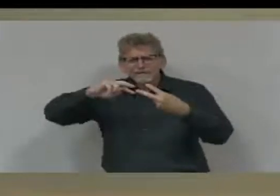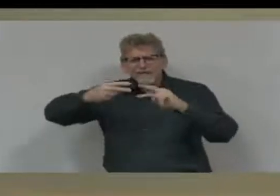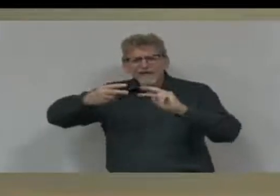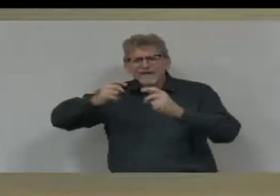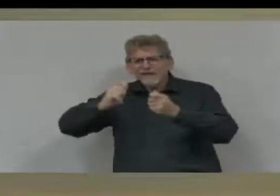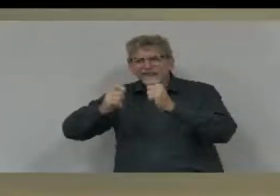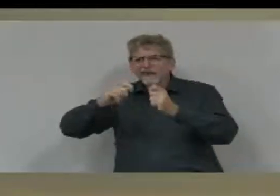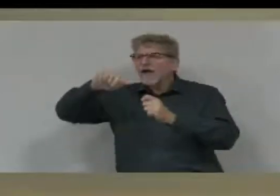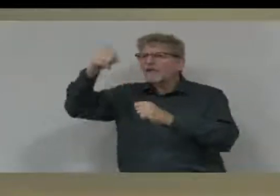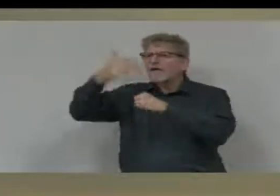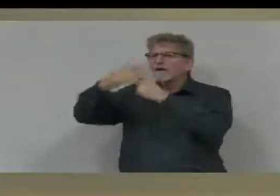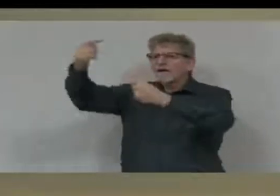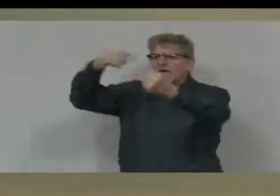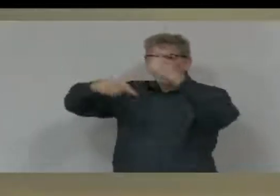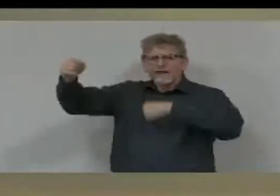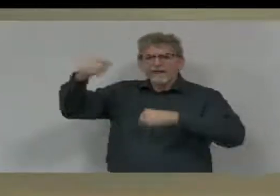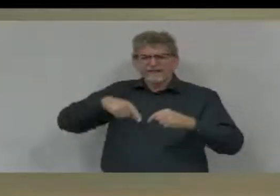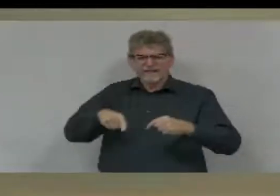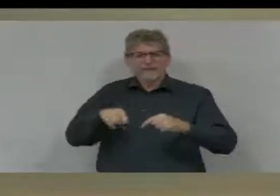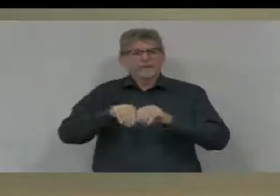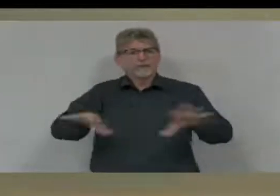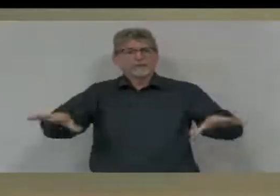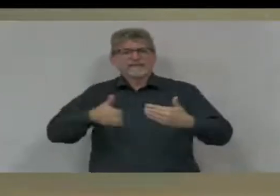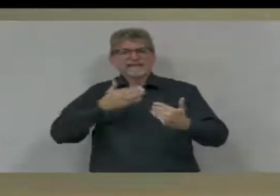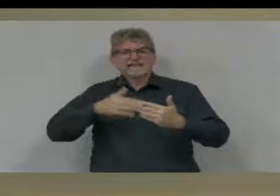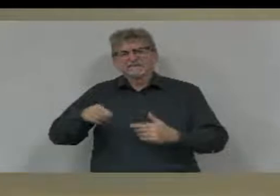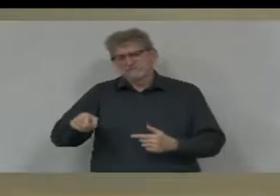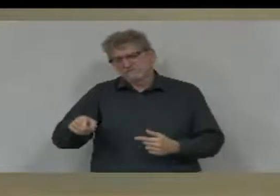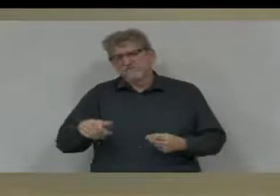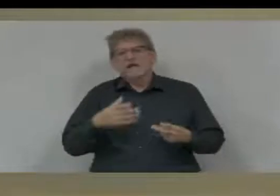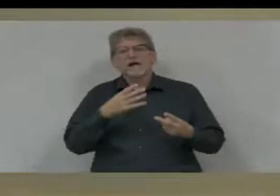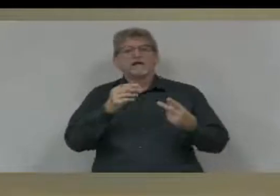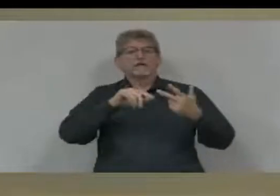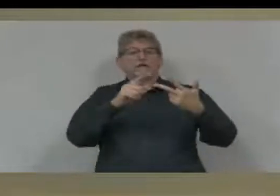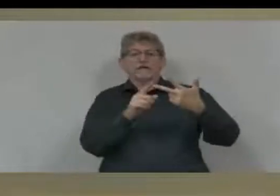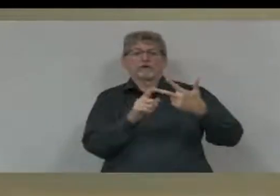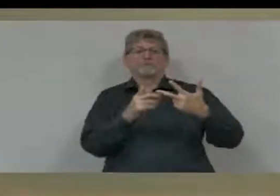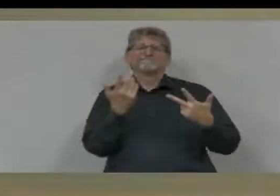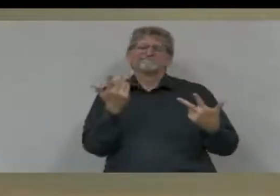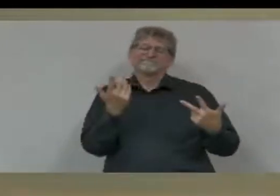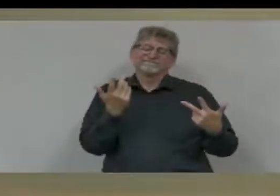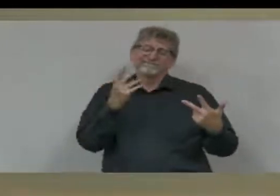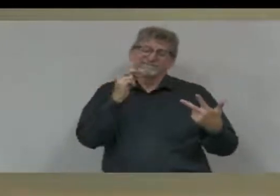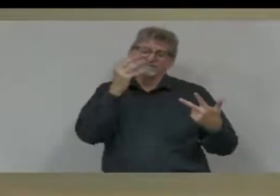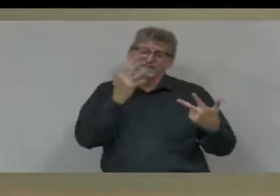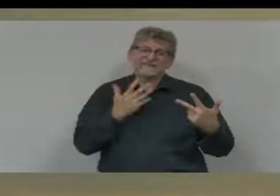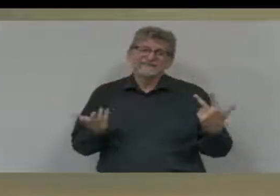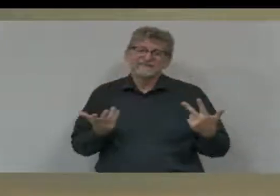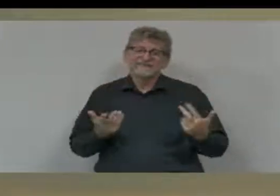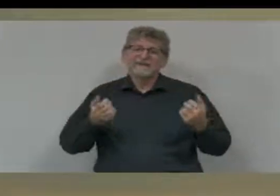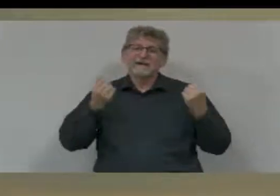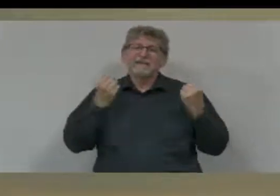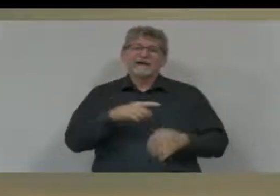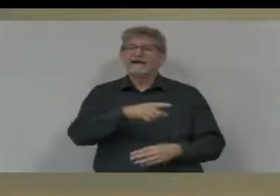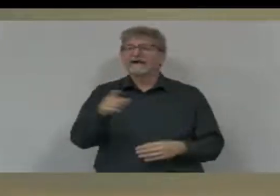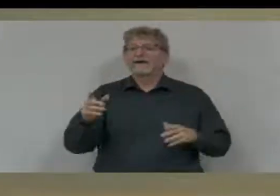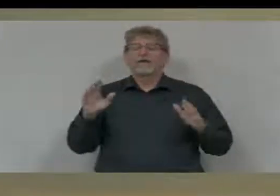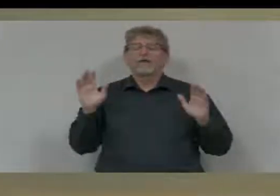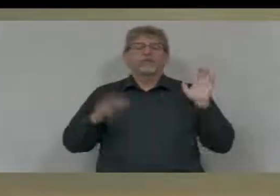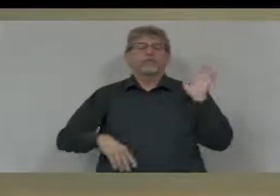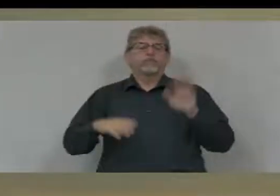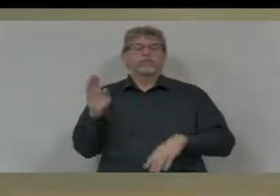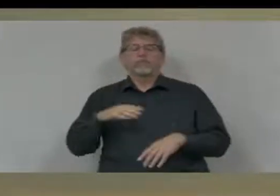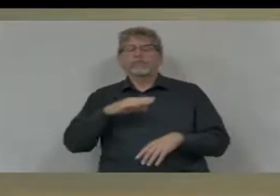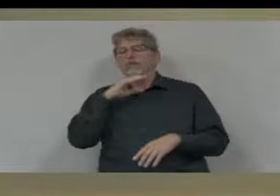also. There's also, unfortunately, a lot of pandemic fatigue right now, and I think many